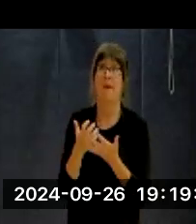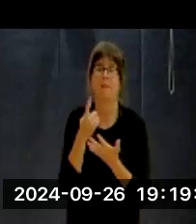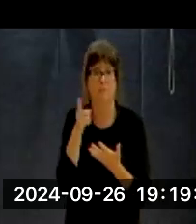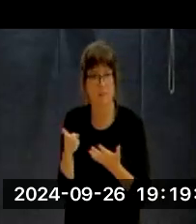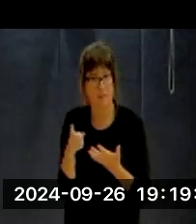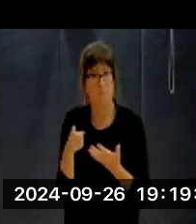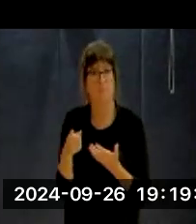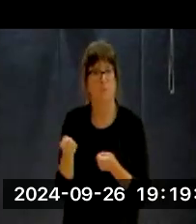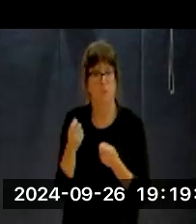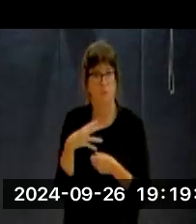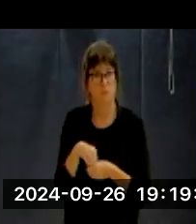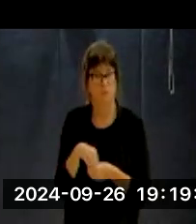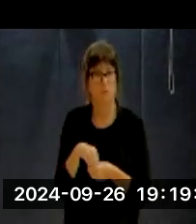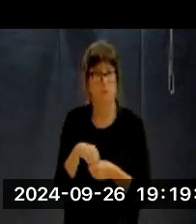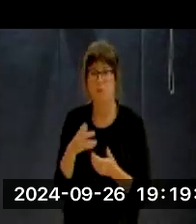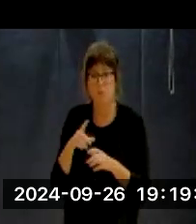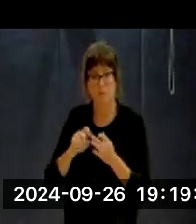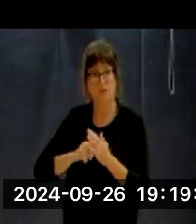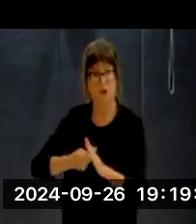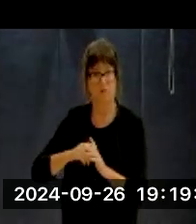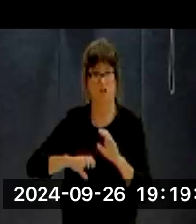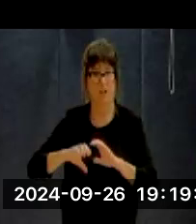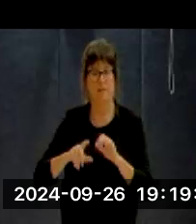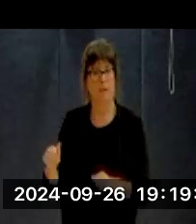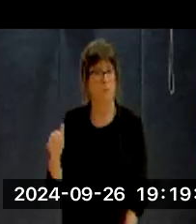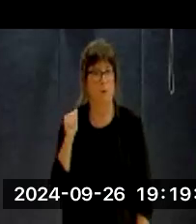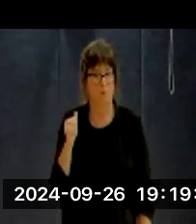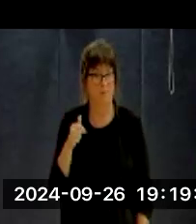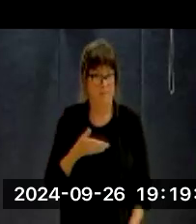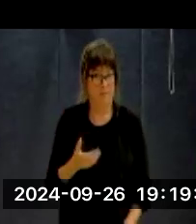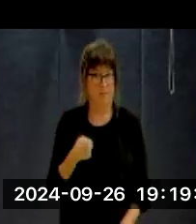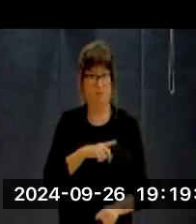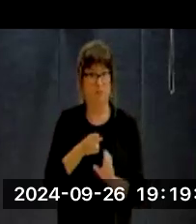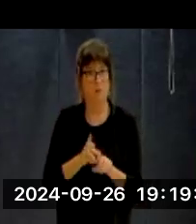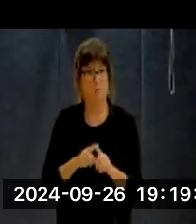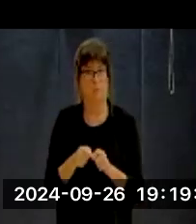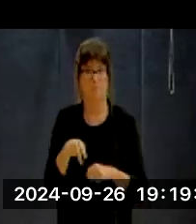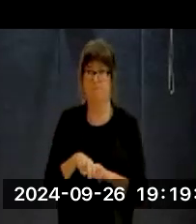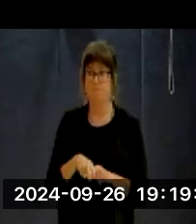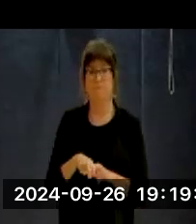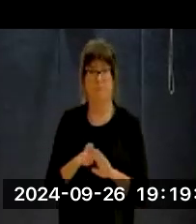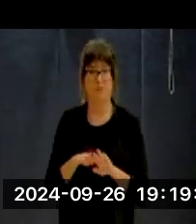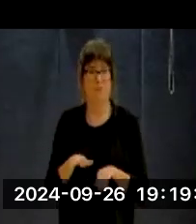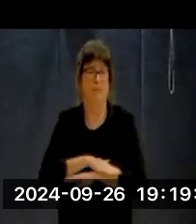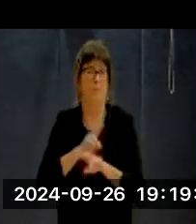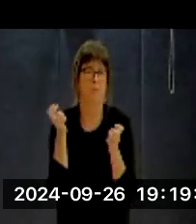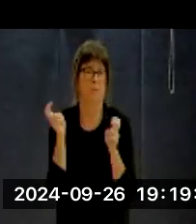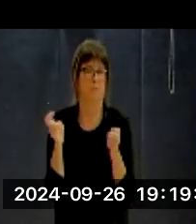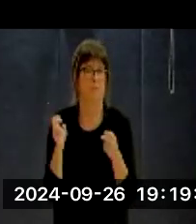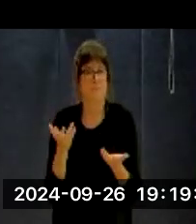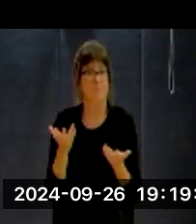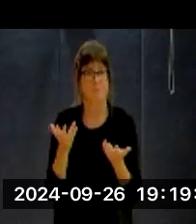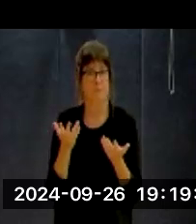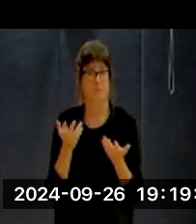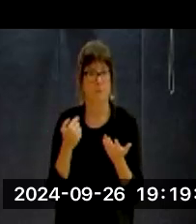engage the chat. They will not. They've invited us to sit at the table, but we're sitting at the children's table where we're seen but